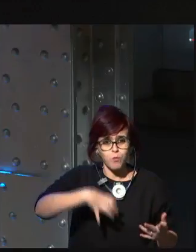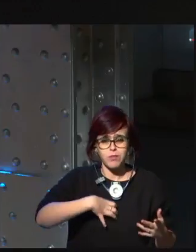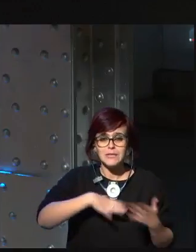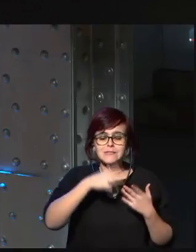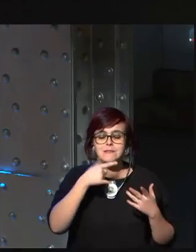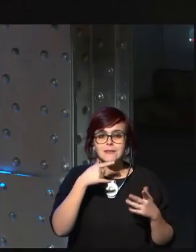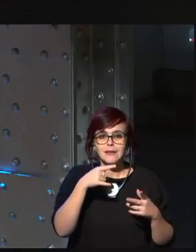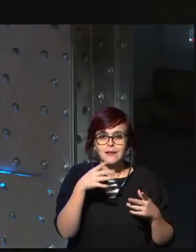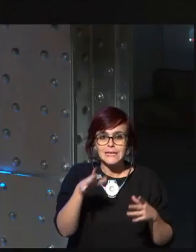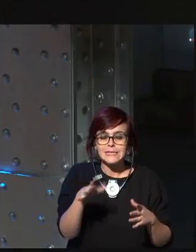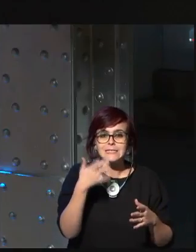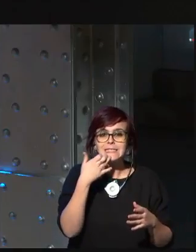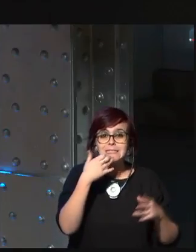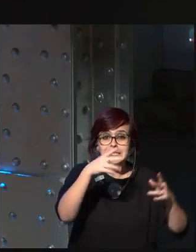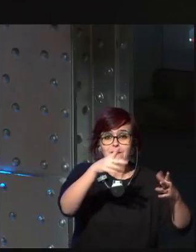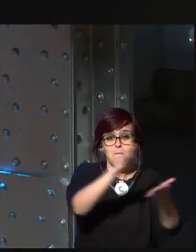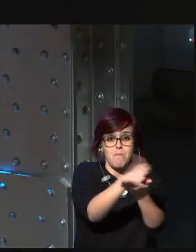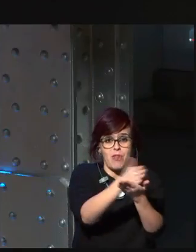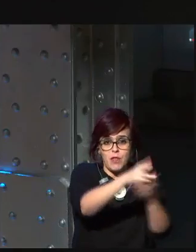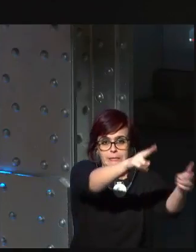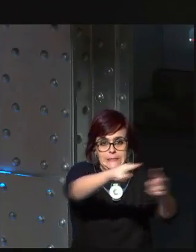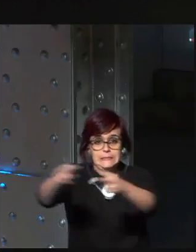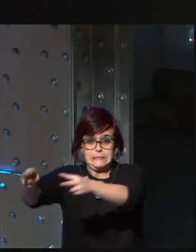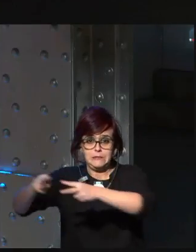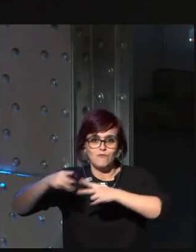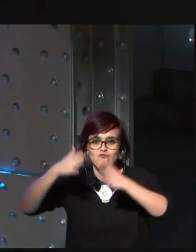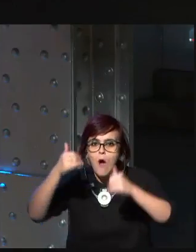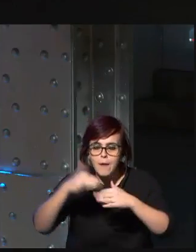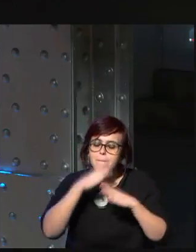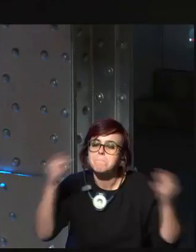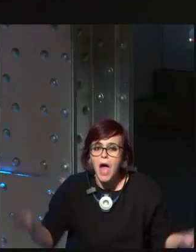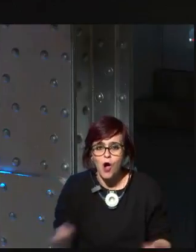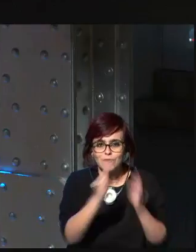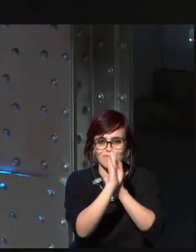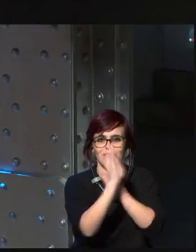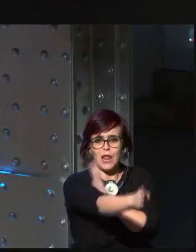really need to take it directly. When there's no interpretation in between, everything is much better.